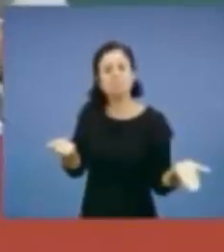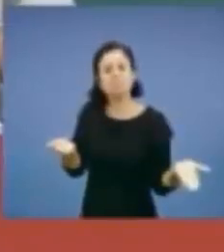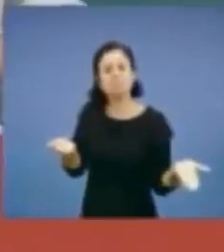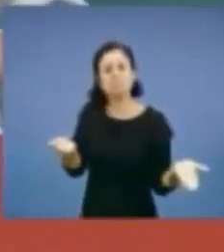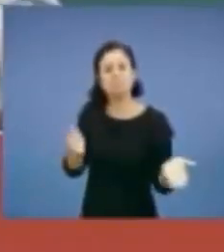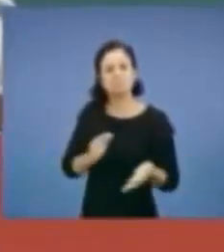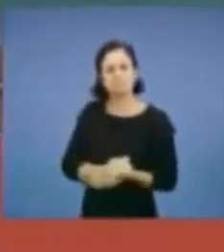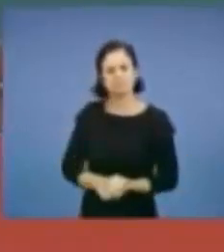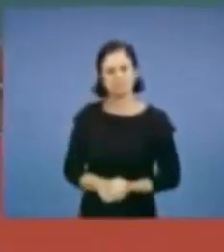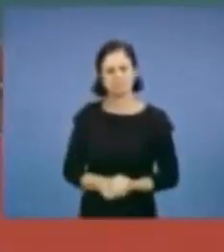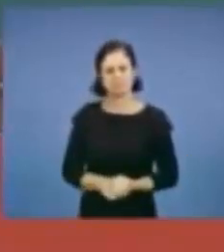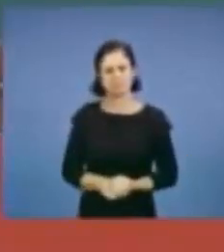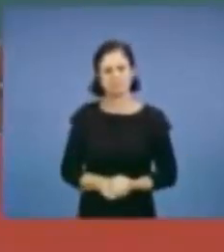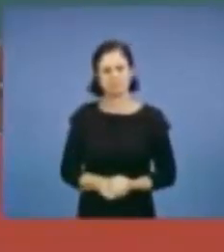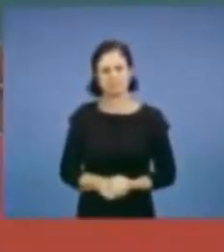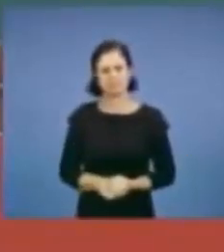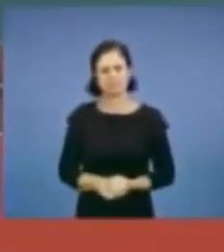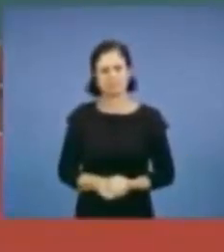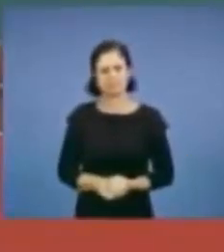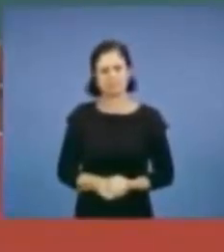No, that's the question.